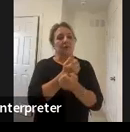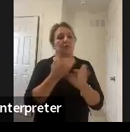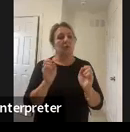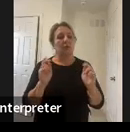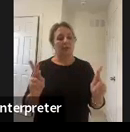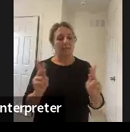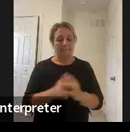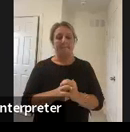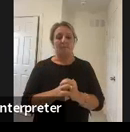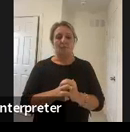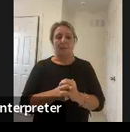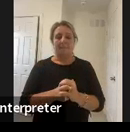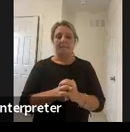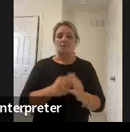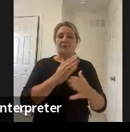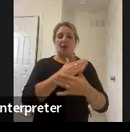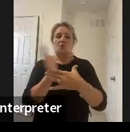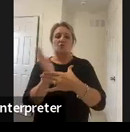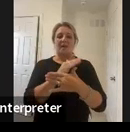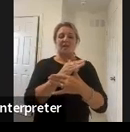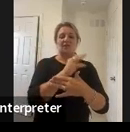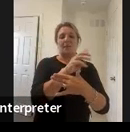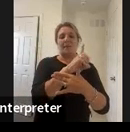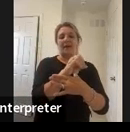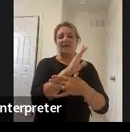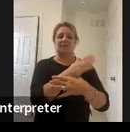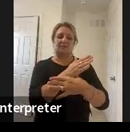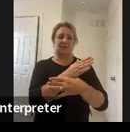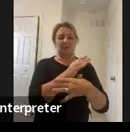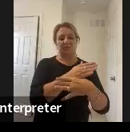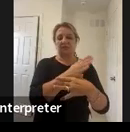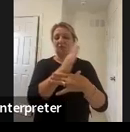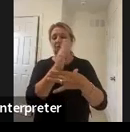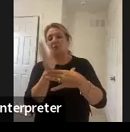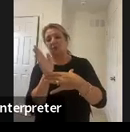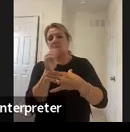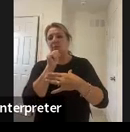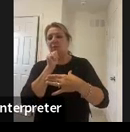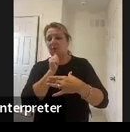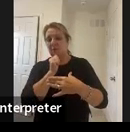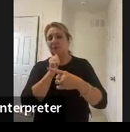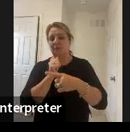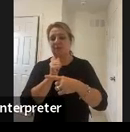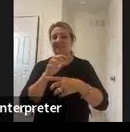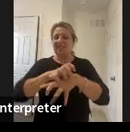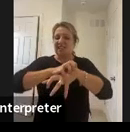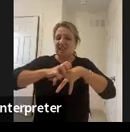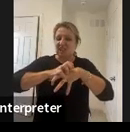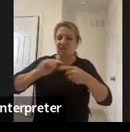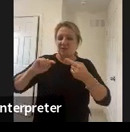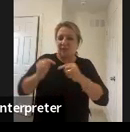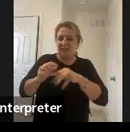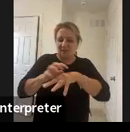Cases of monkeypox have ranged from mild symptoms with few lesions to more severe with intensely itchy or painful